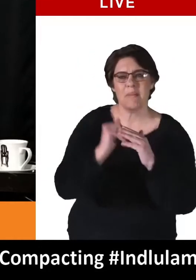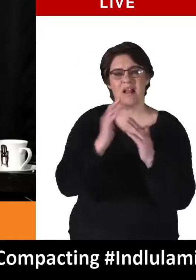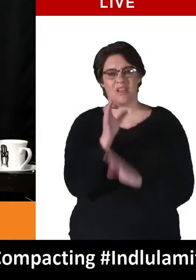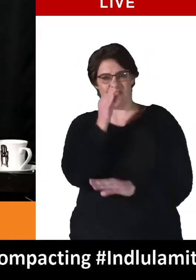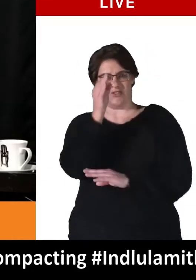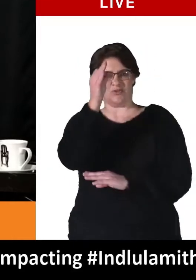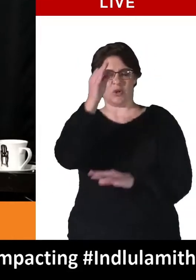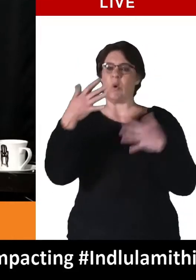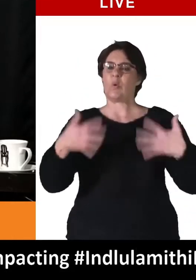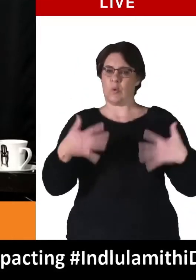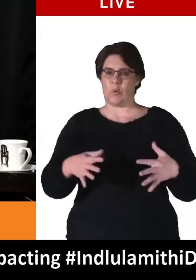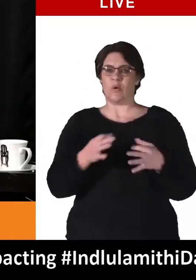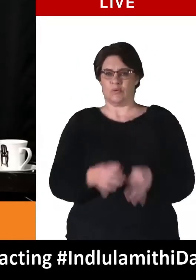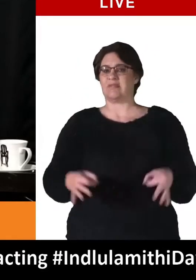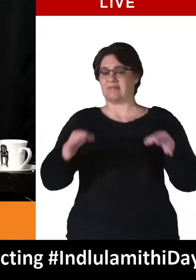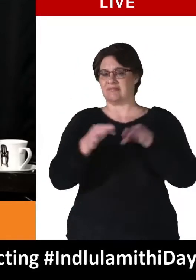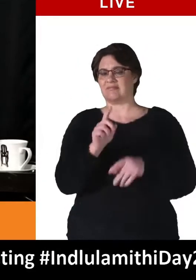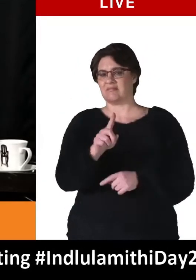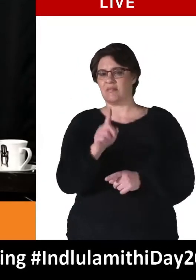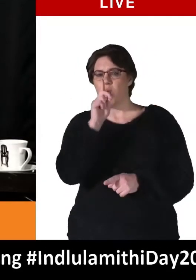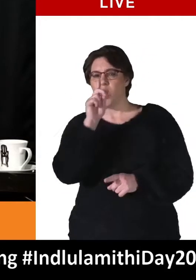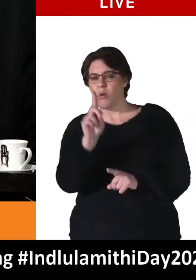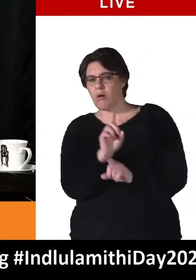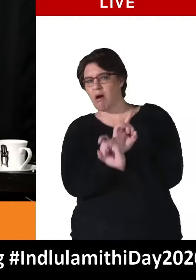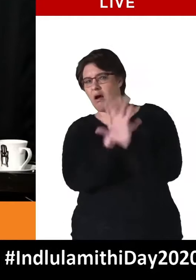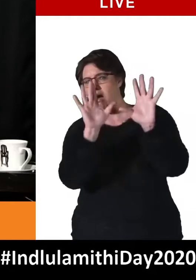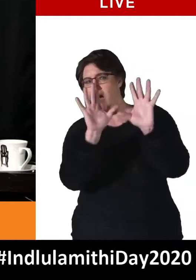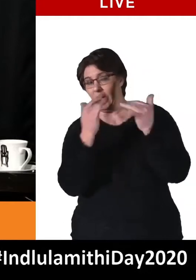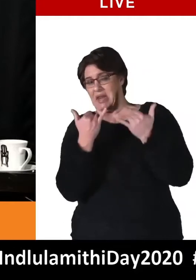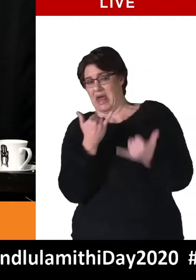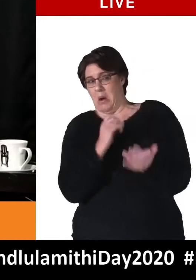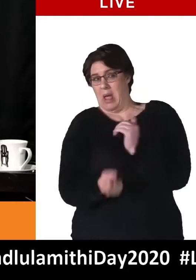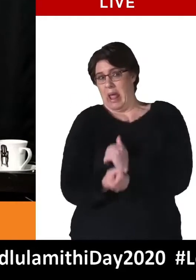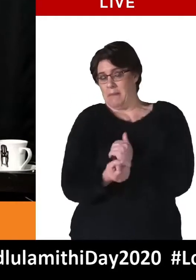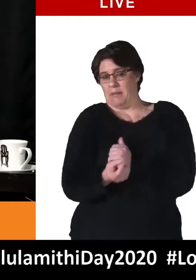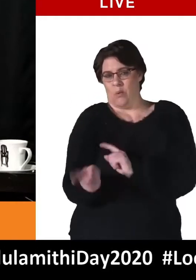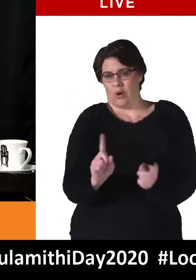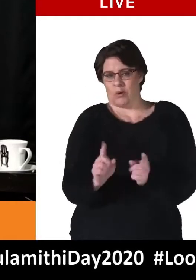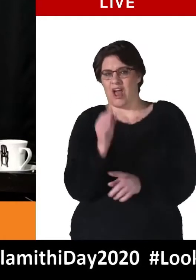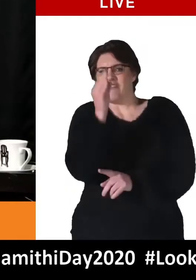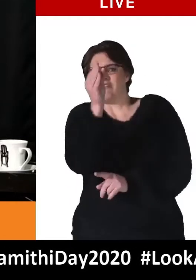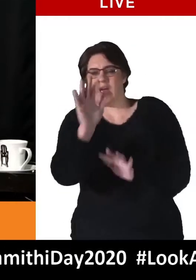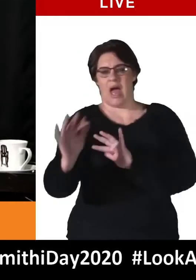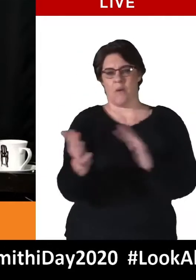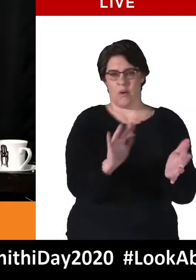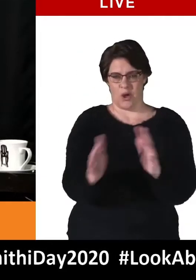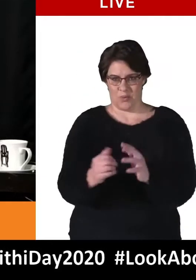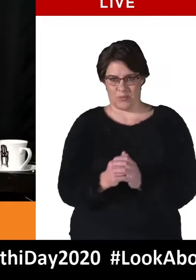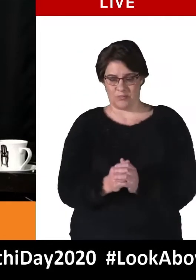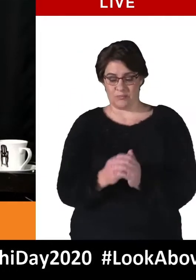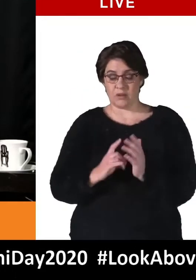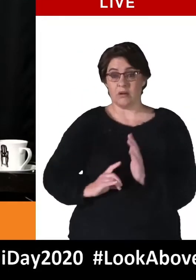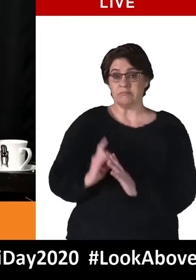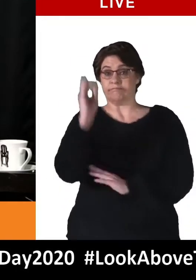unique future while looking at the prism of the current reality. Indlulamithi Scenarios